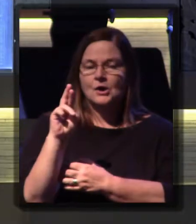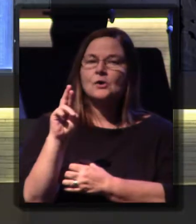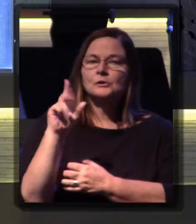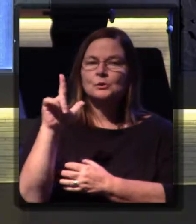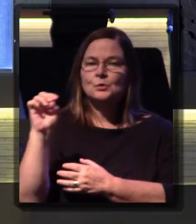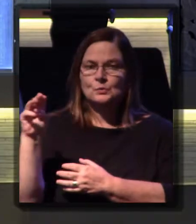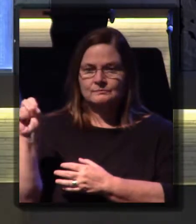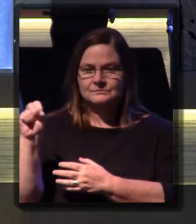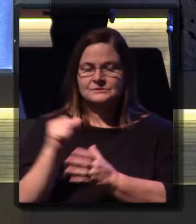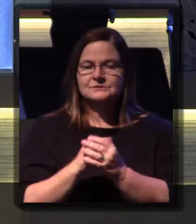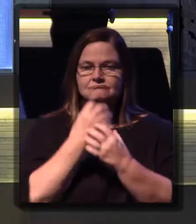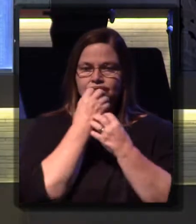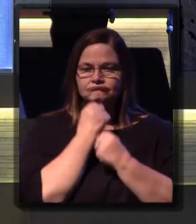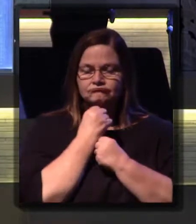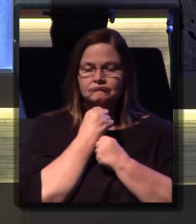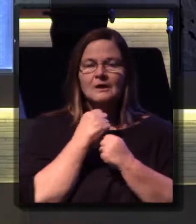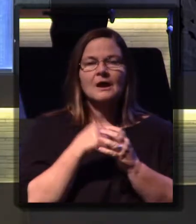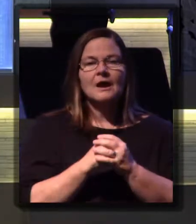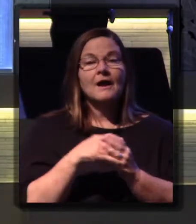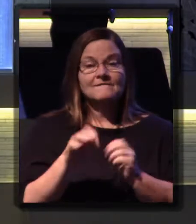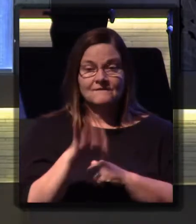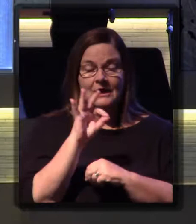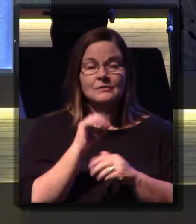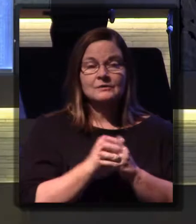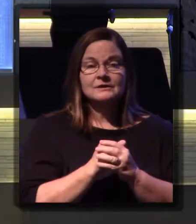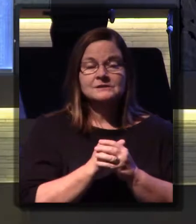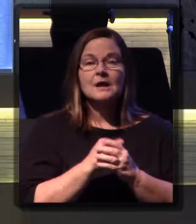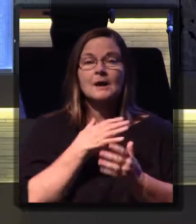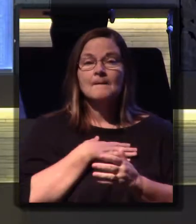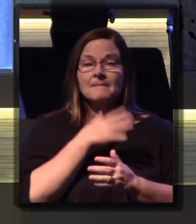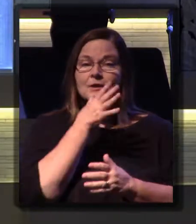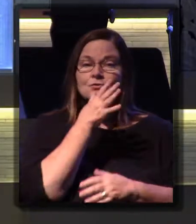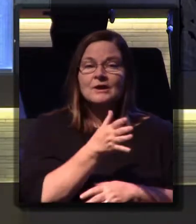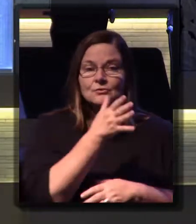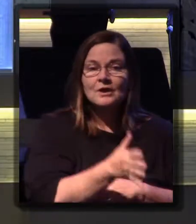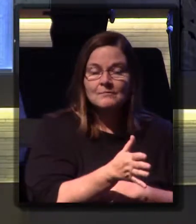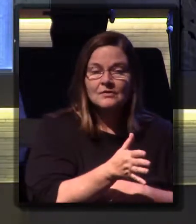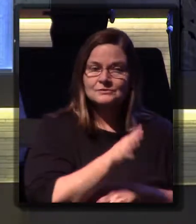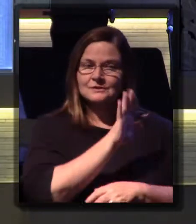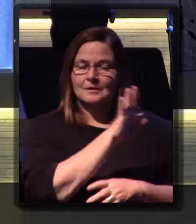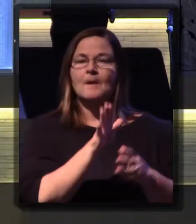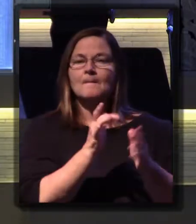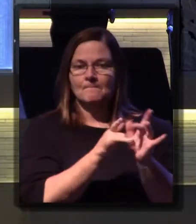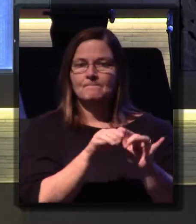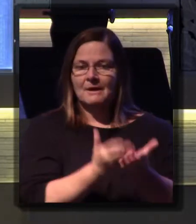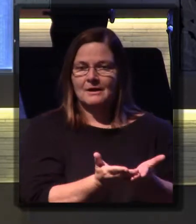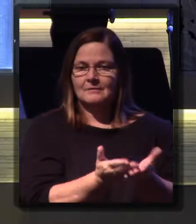And one of the family heirlooms that I came across is a copy of